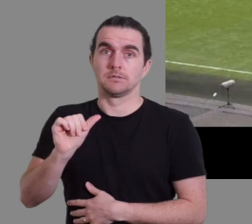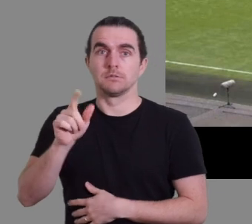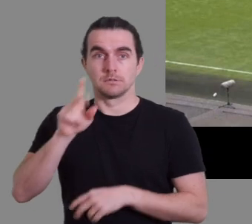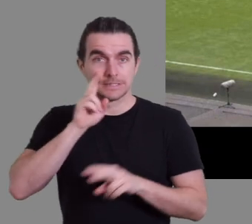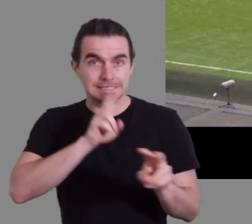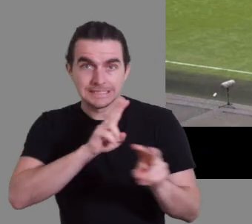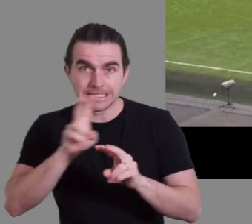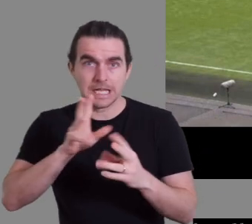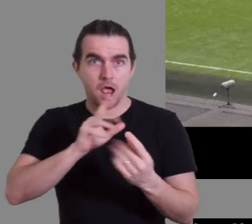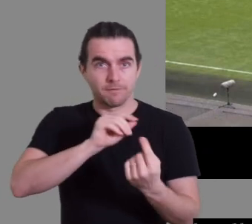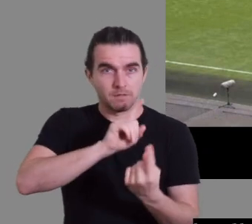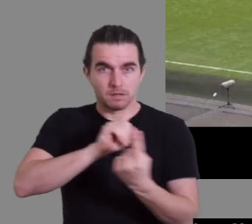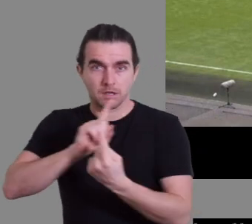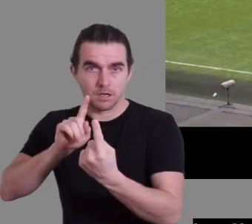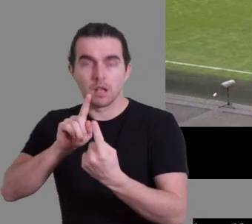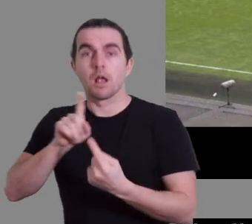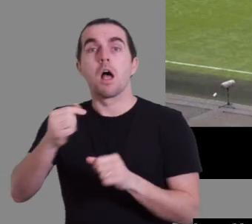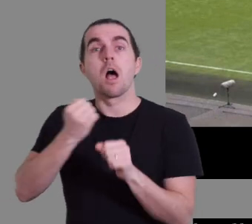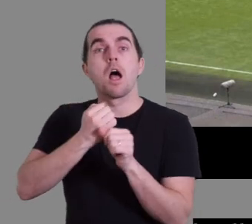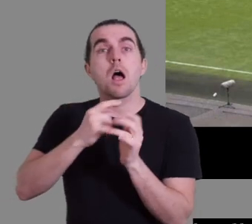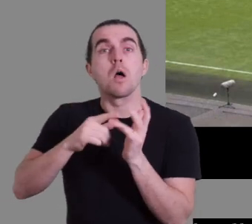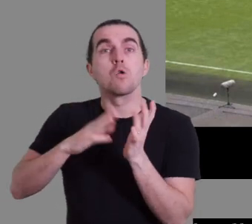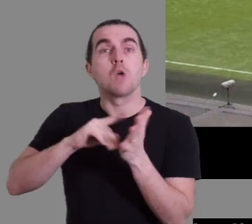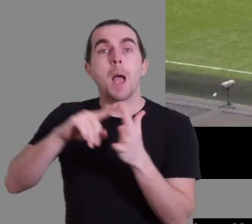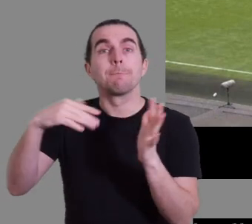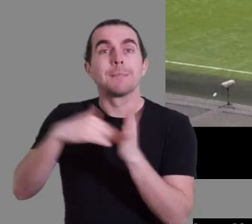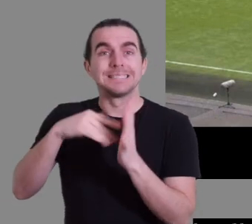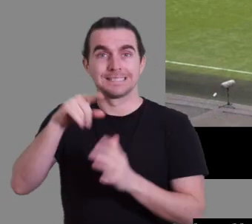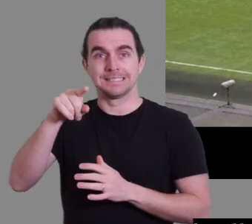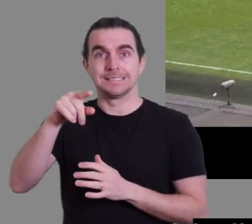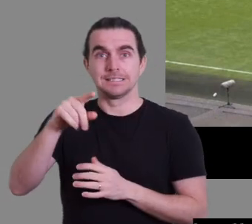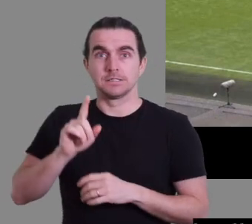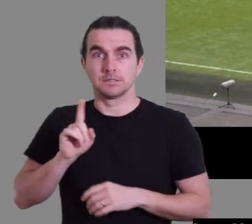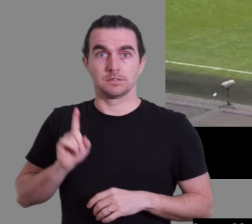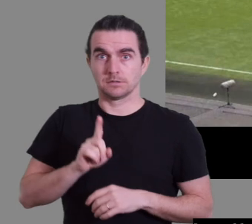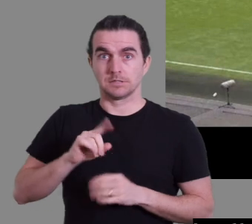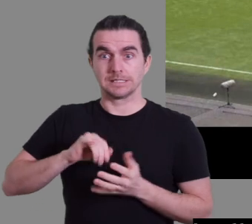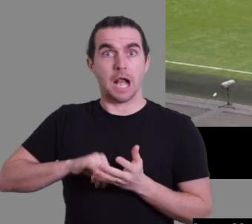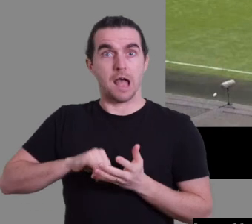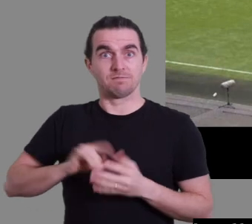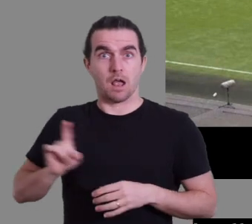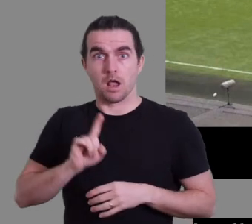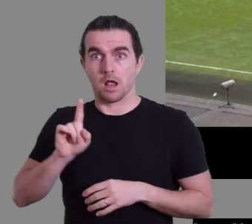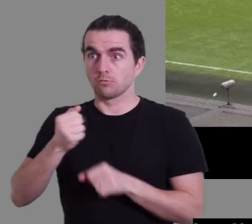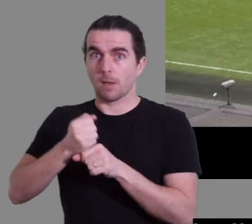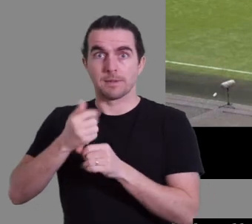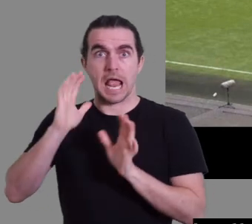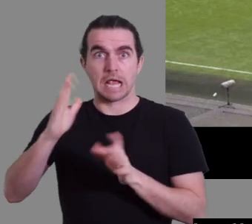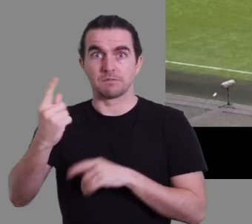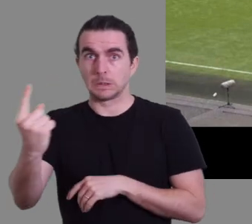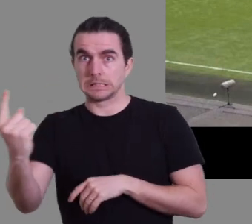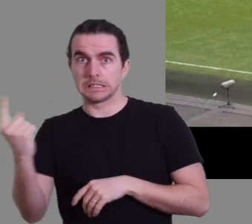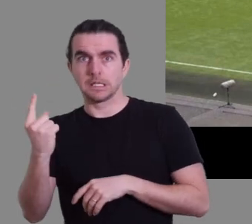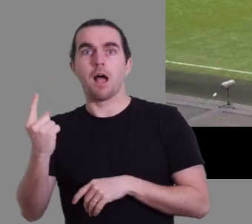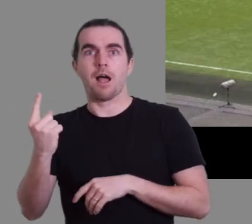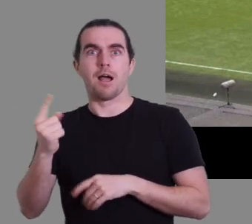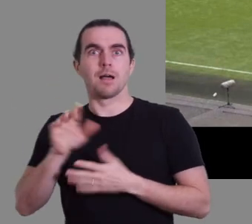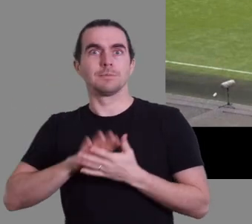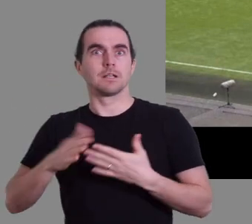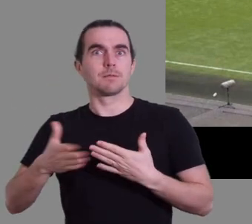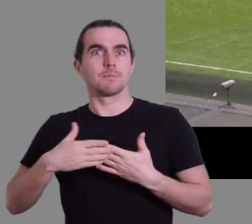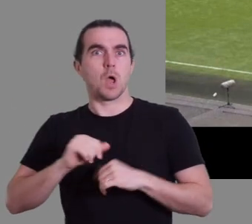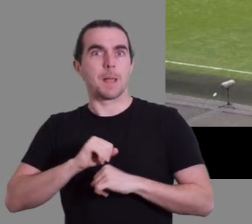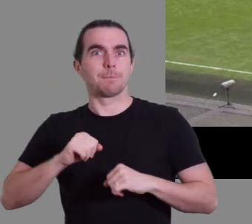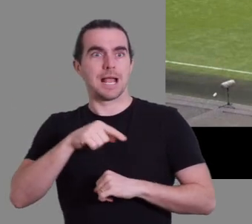can start to say, well, that duel is affected by the fact that Gomez is attracted to Silva, which means that there's